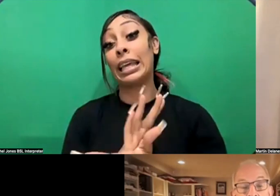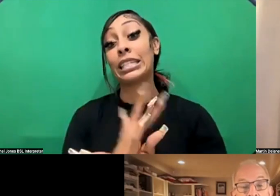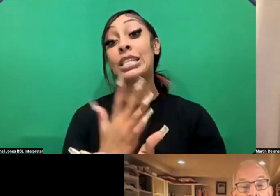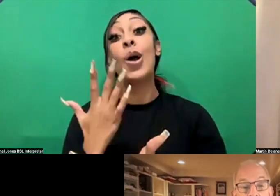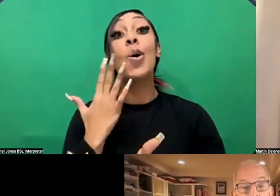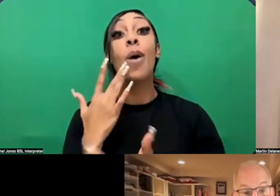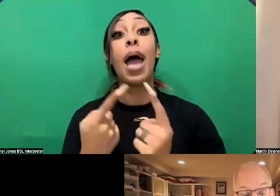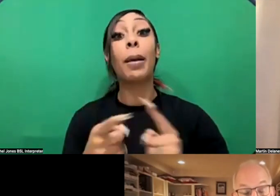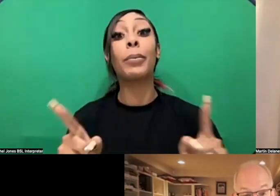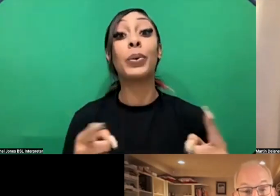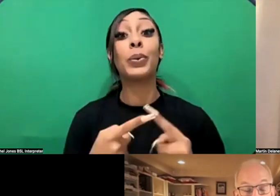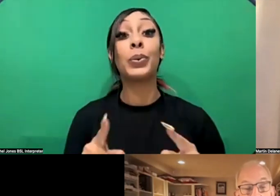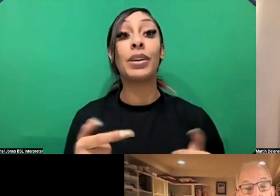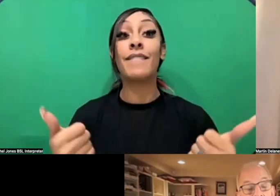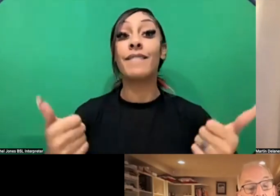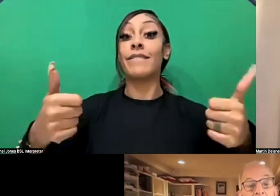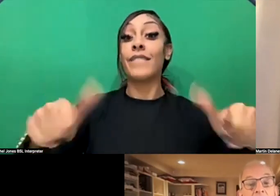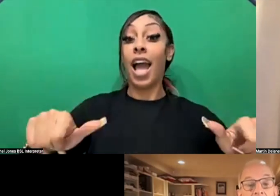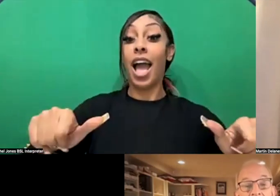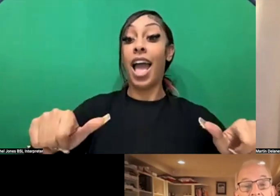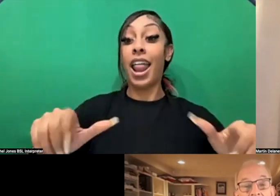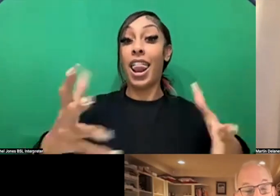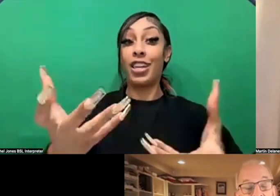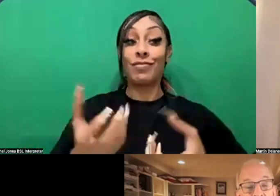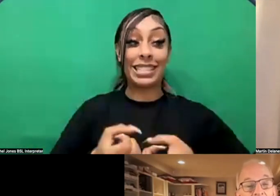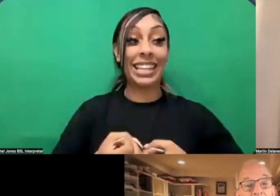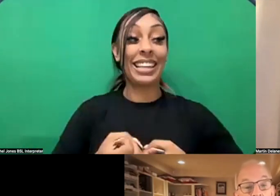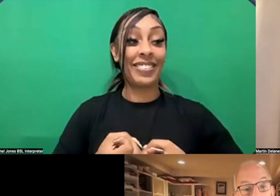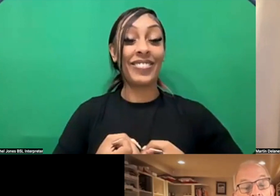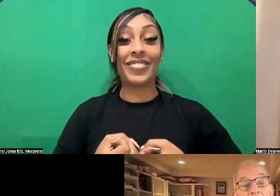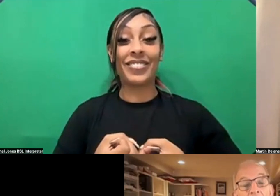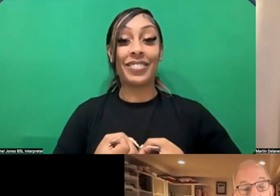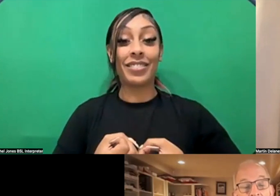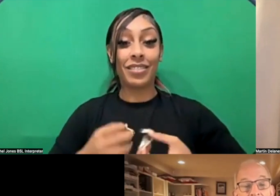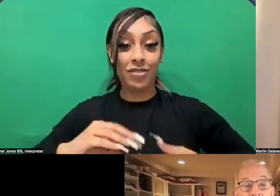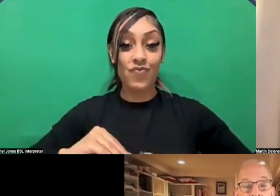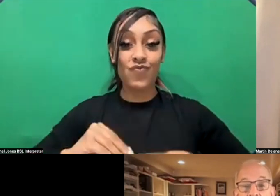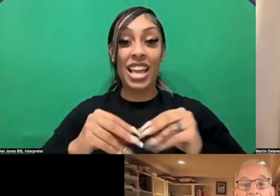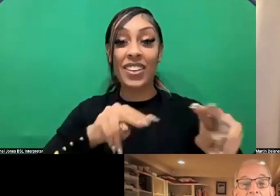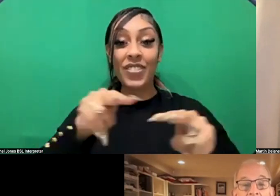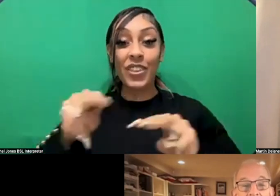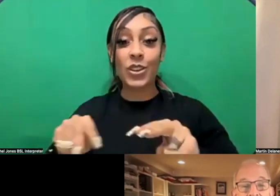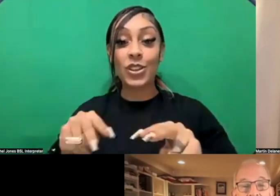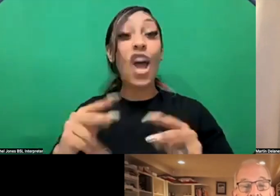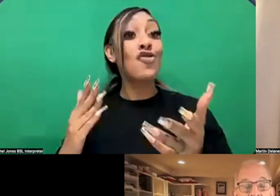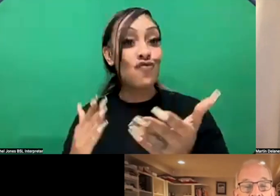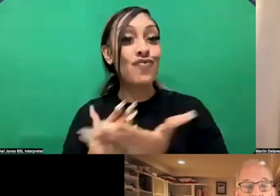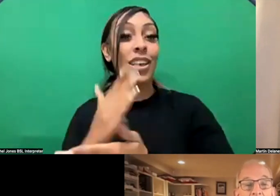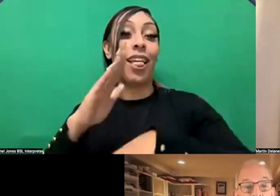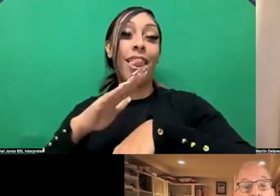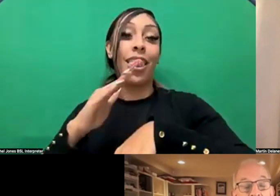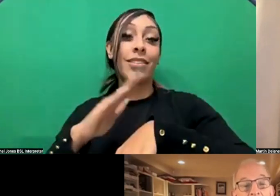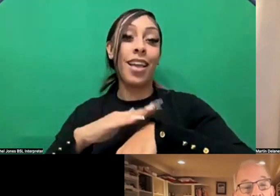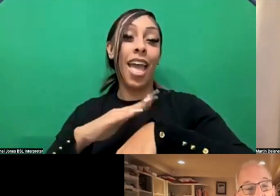musicians finally got this, when it's released, the videos they made were all about real-time live performance. So